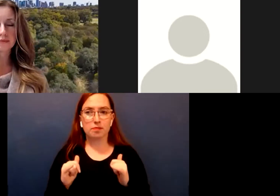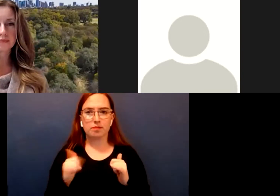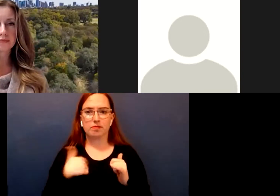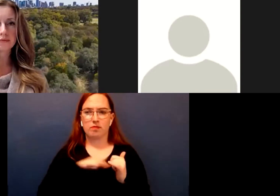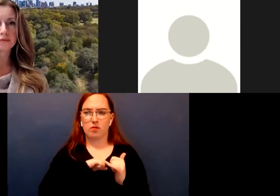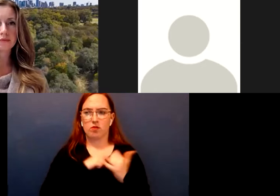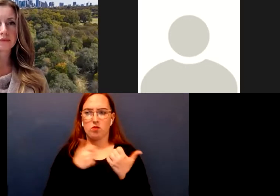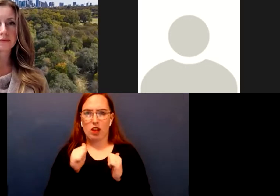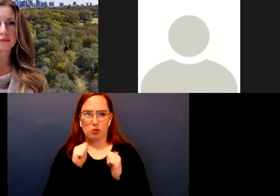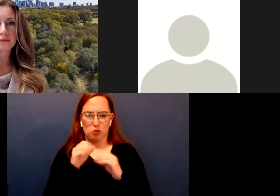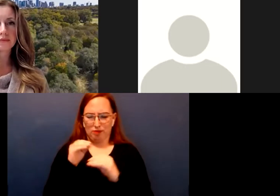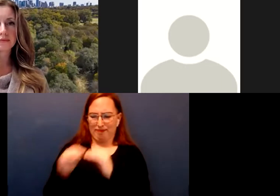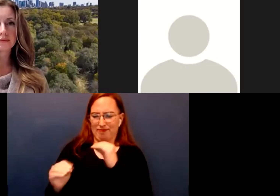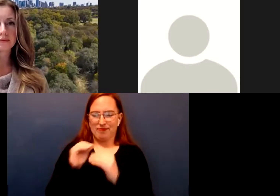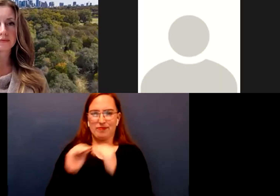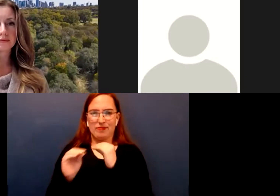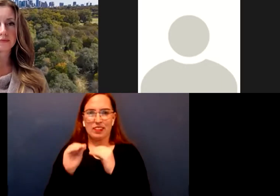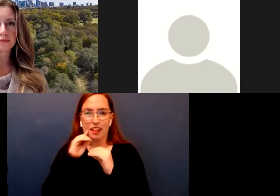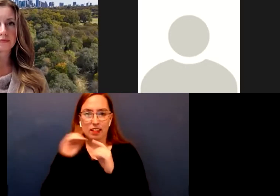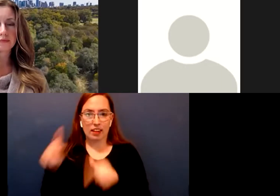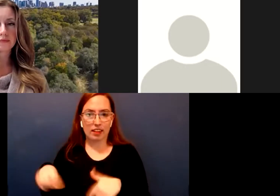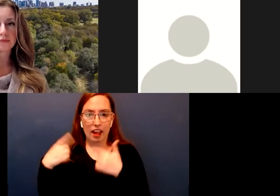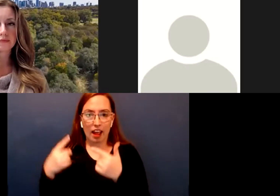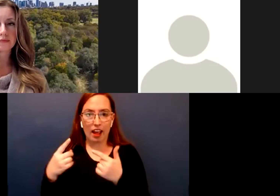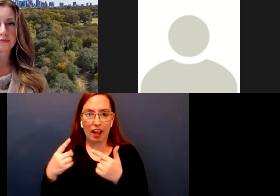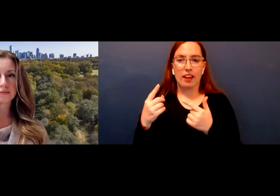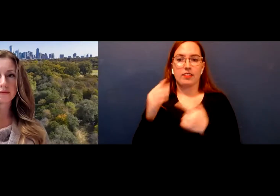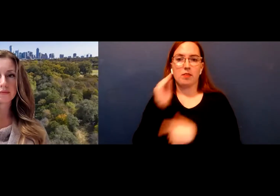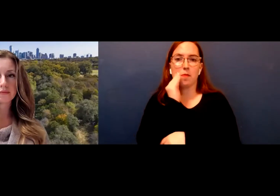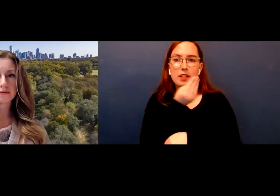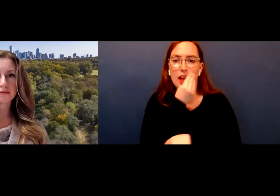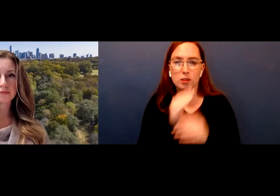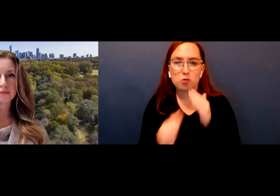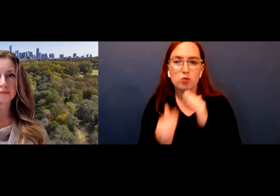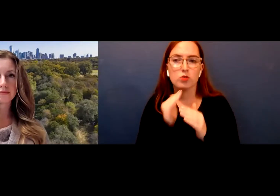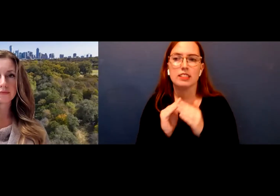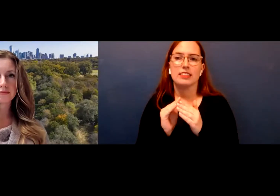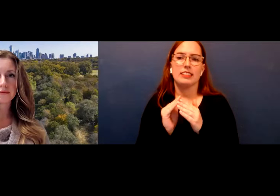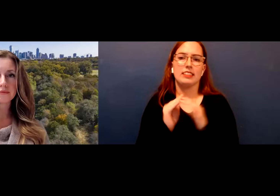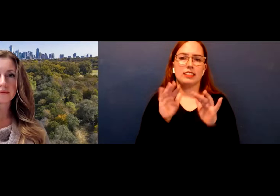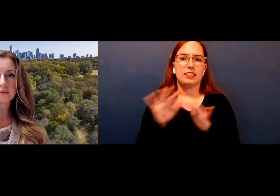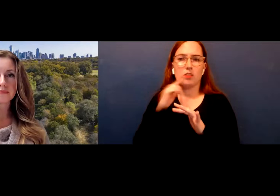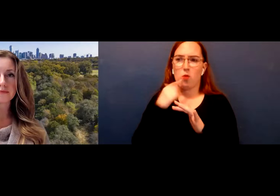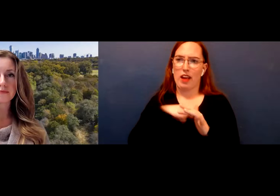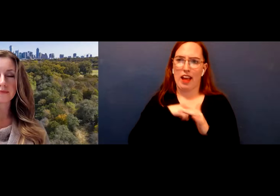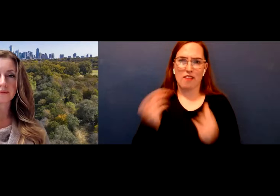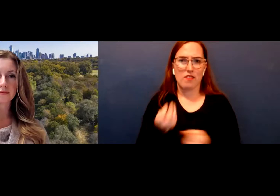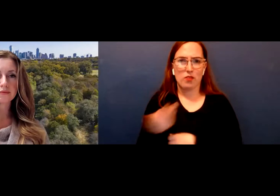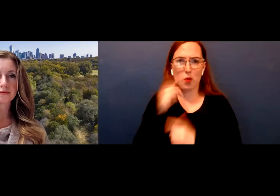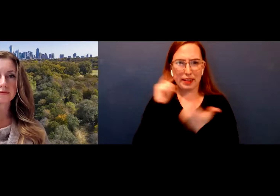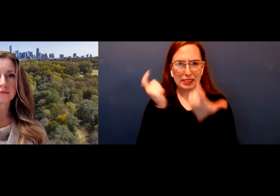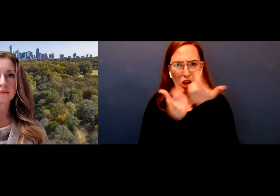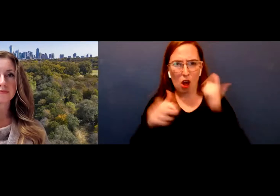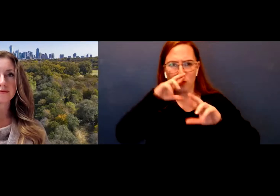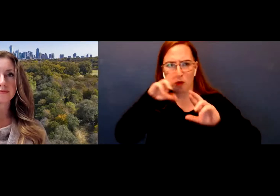native plant communities, creating wildlife habitat. There's a couple large reports that are put out associated with this